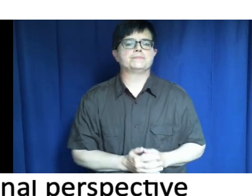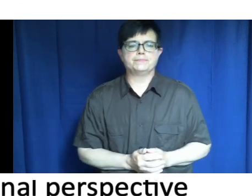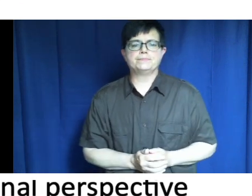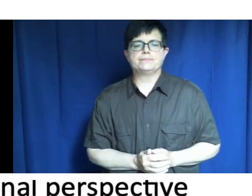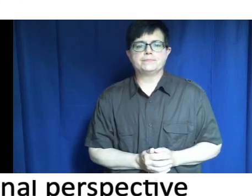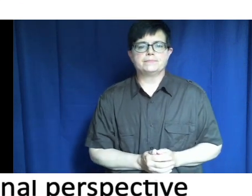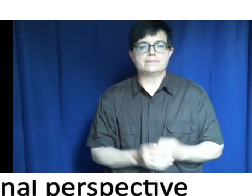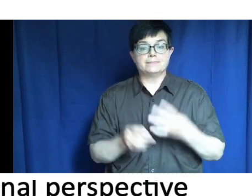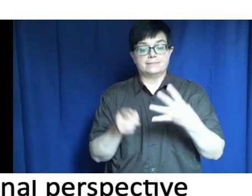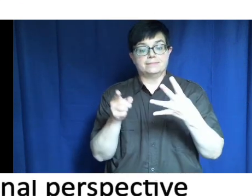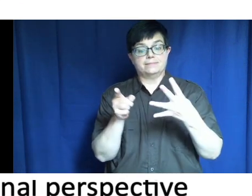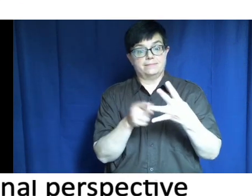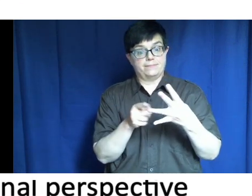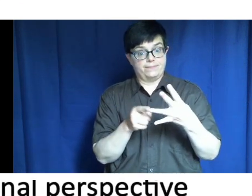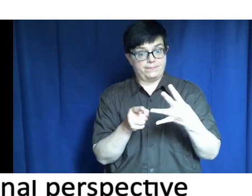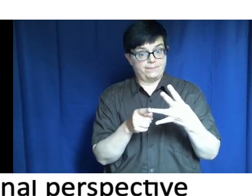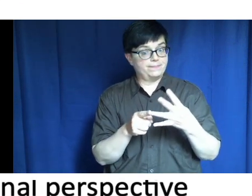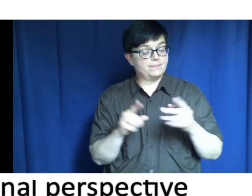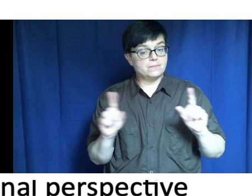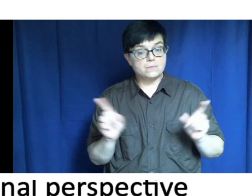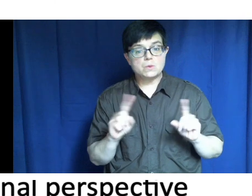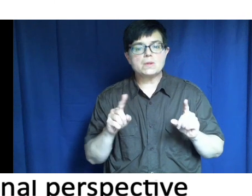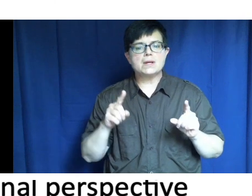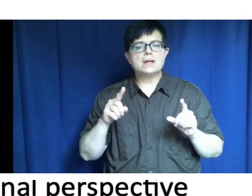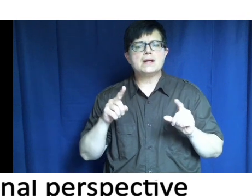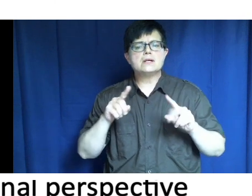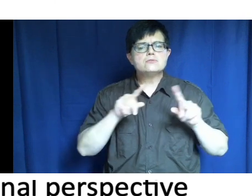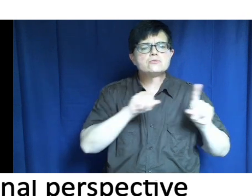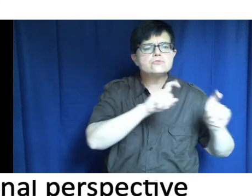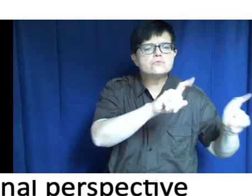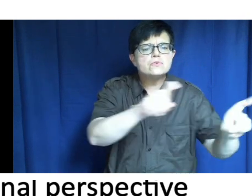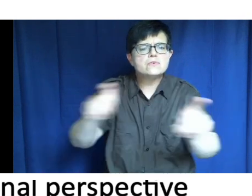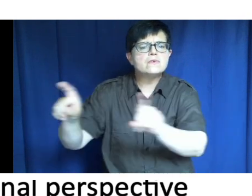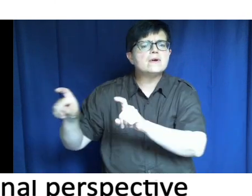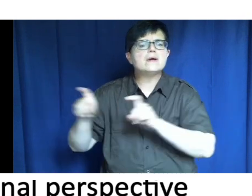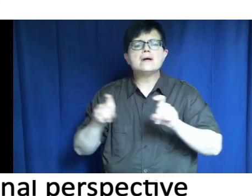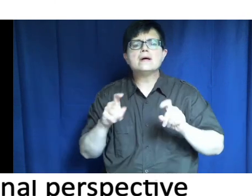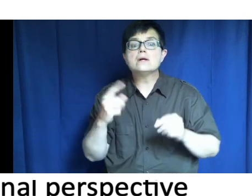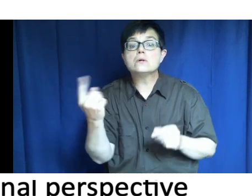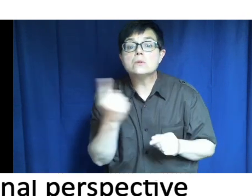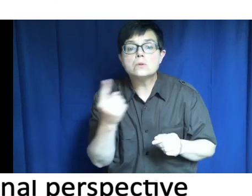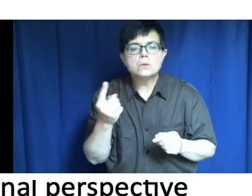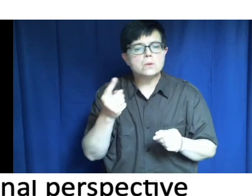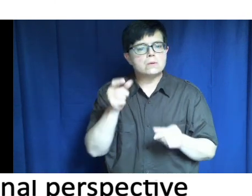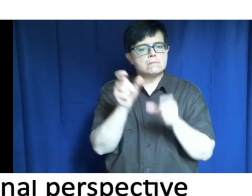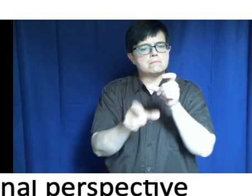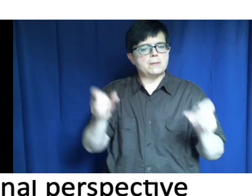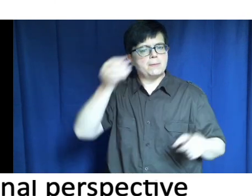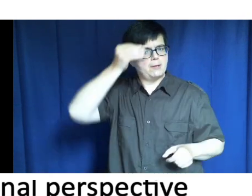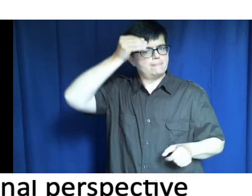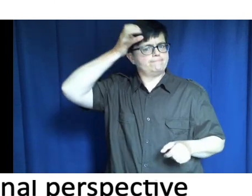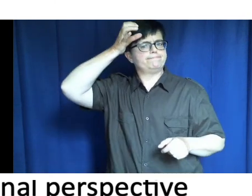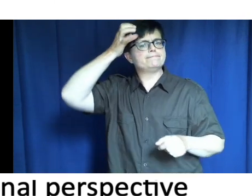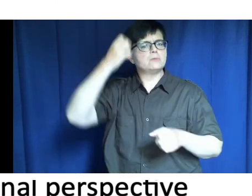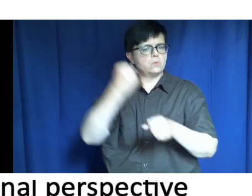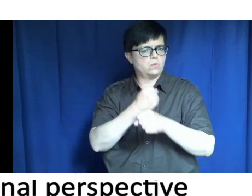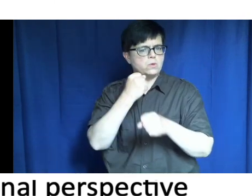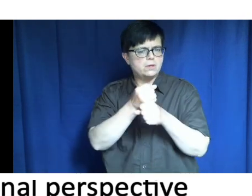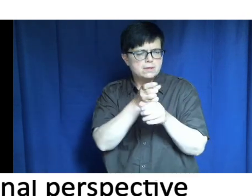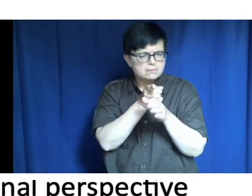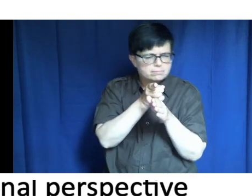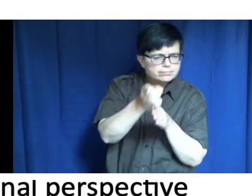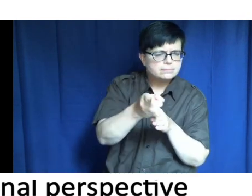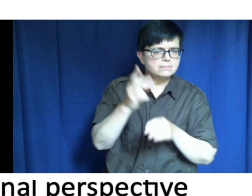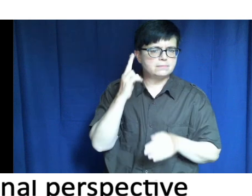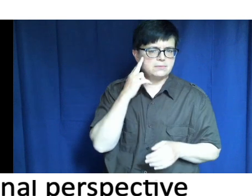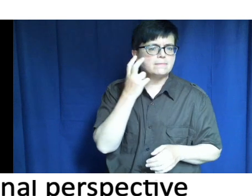The third study was an online survey that included experts that are working in the field. This study is